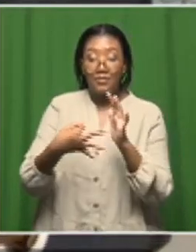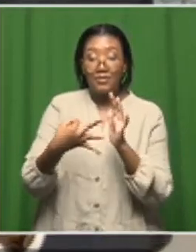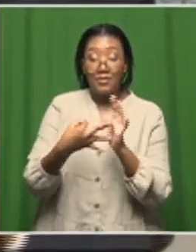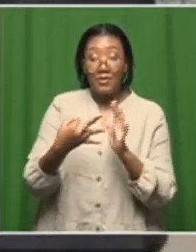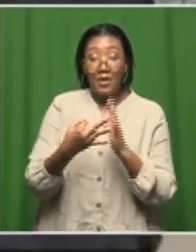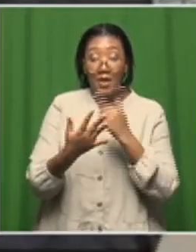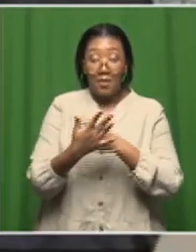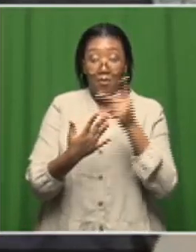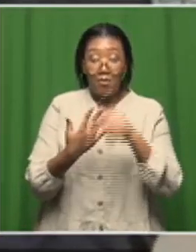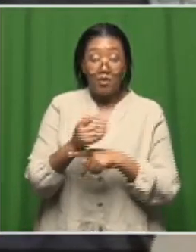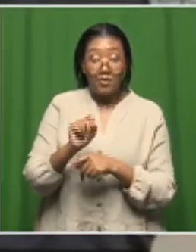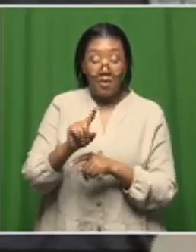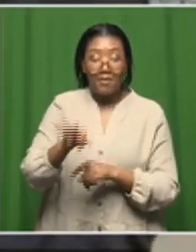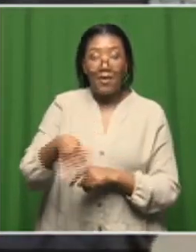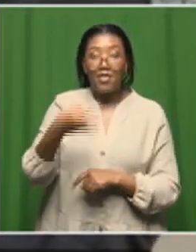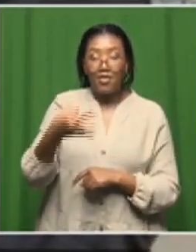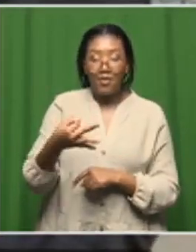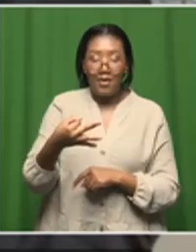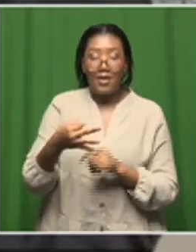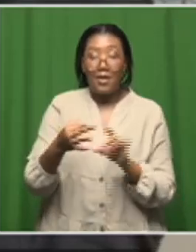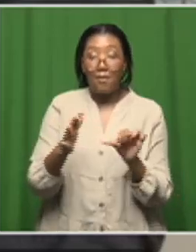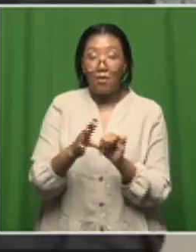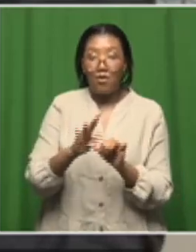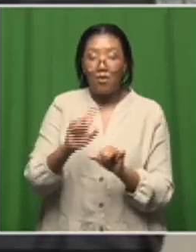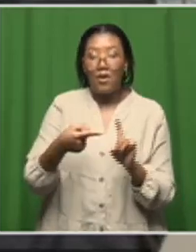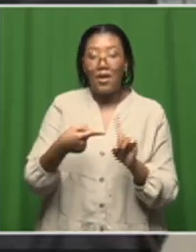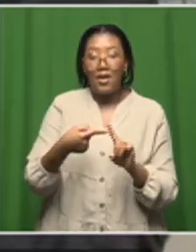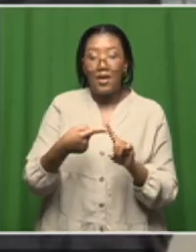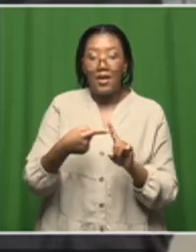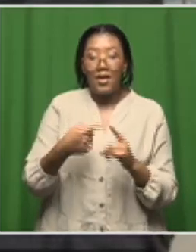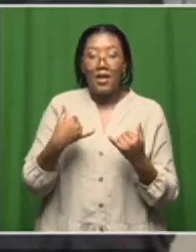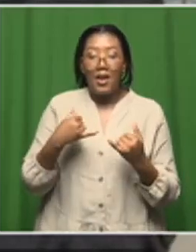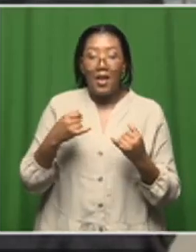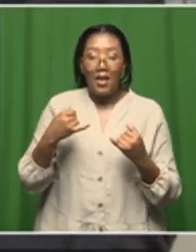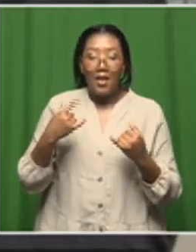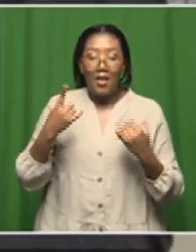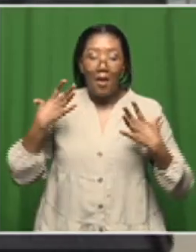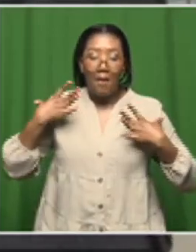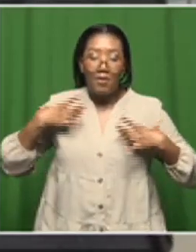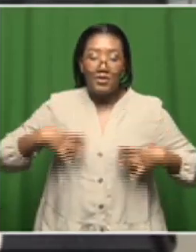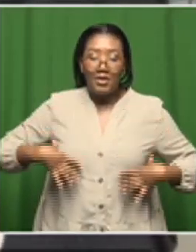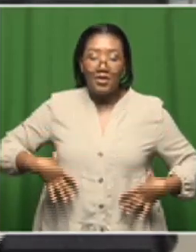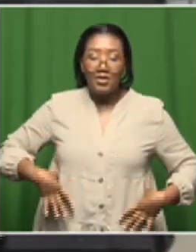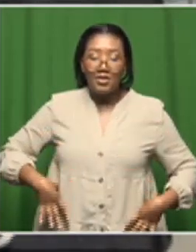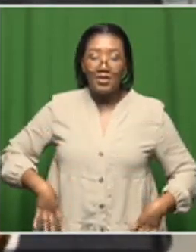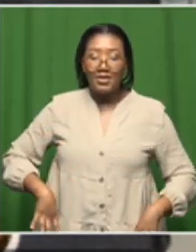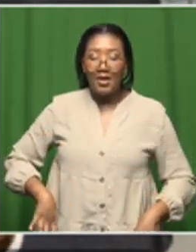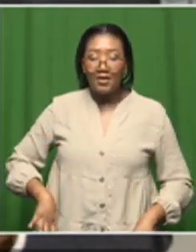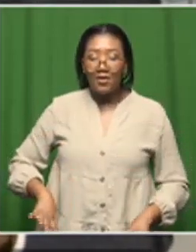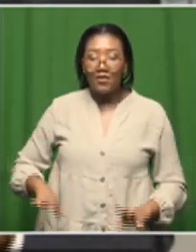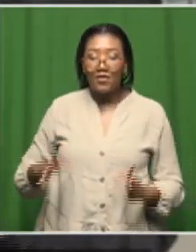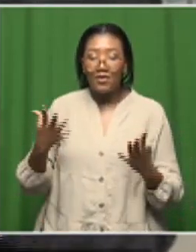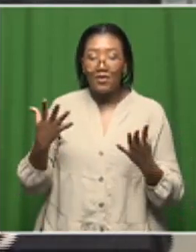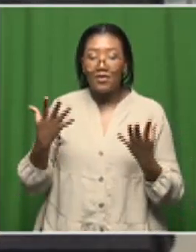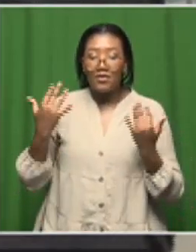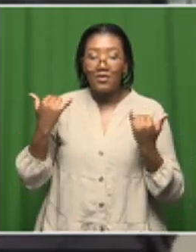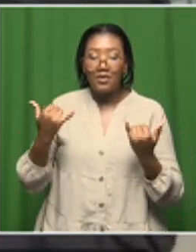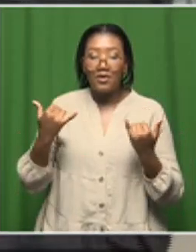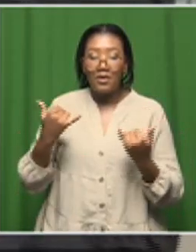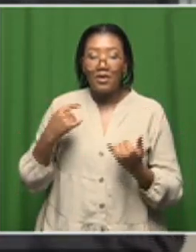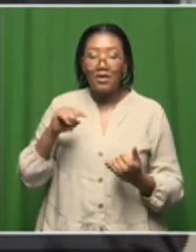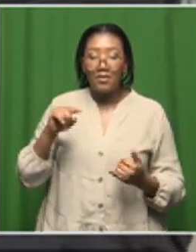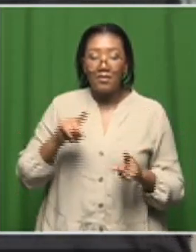project. There will be the unveiling of the statues of 6 individuals who